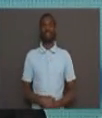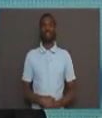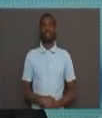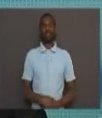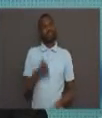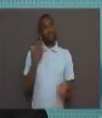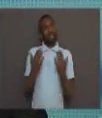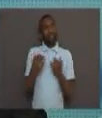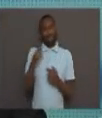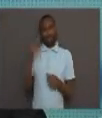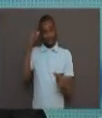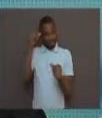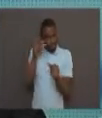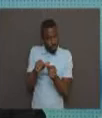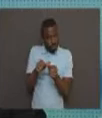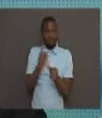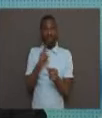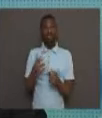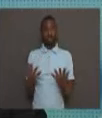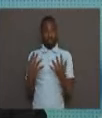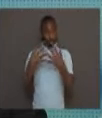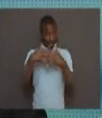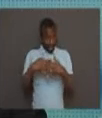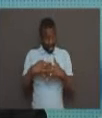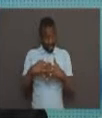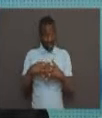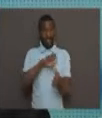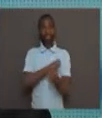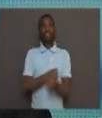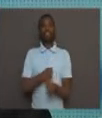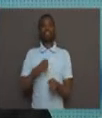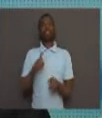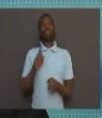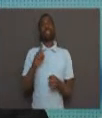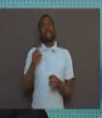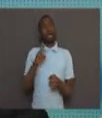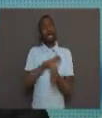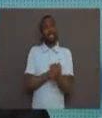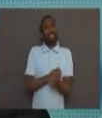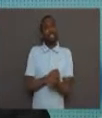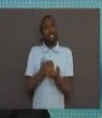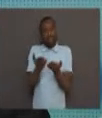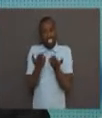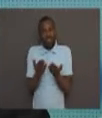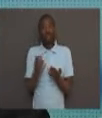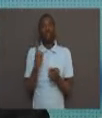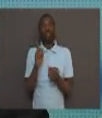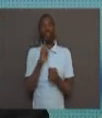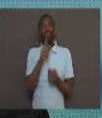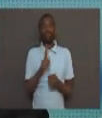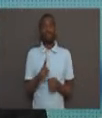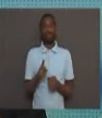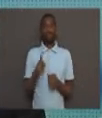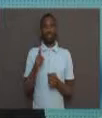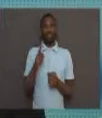You probably recall that binding energy is the energy required to